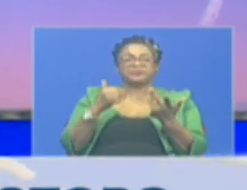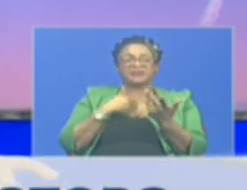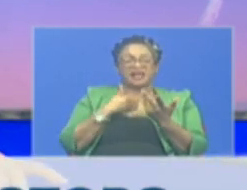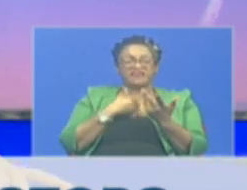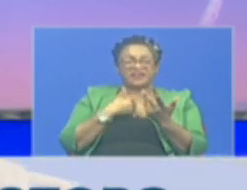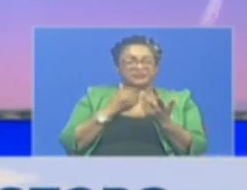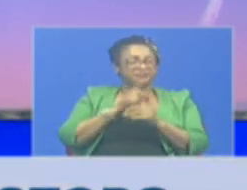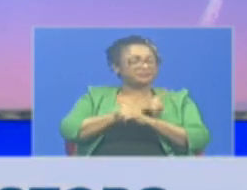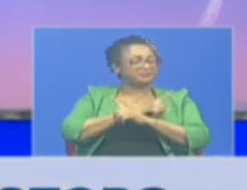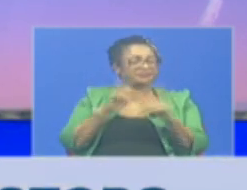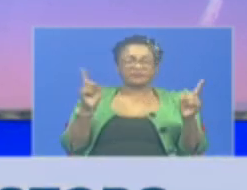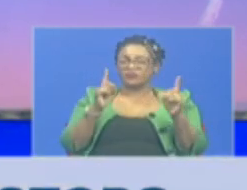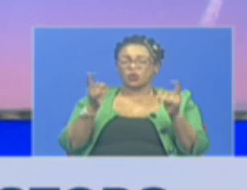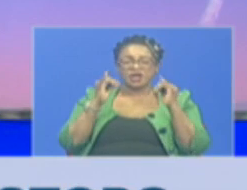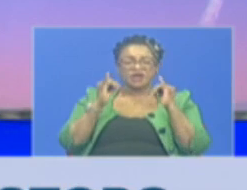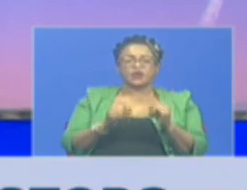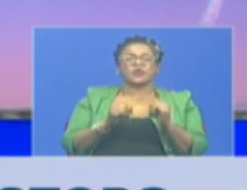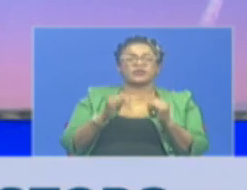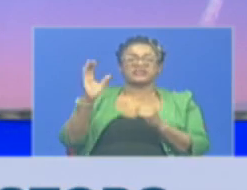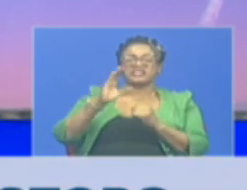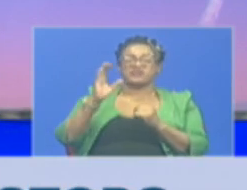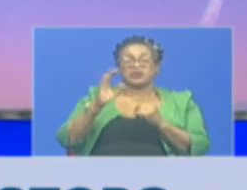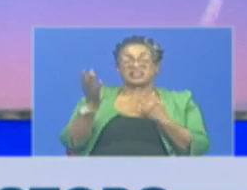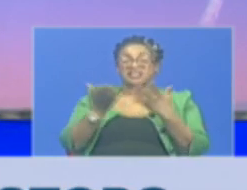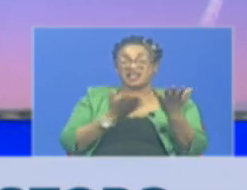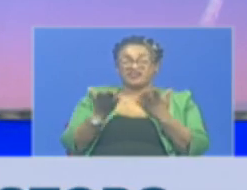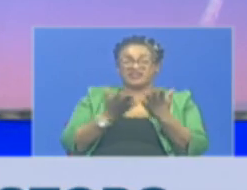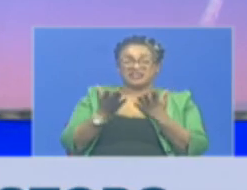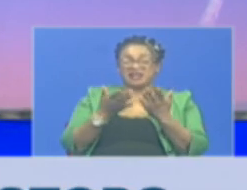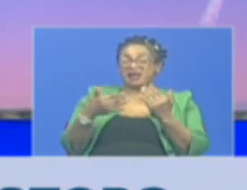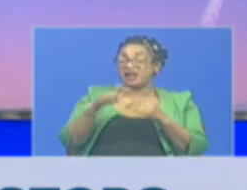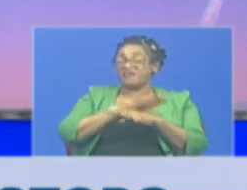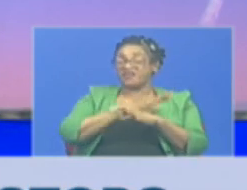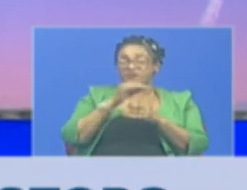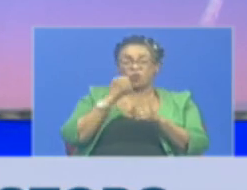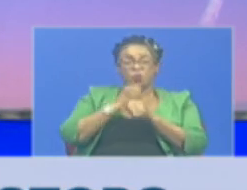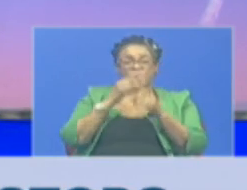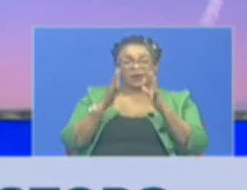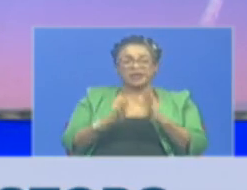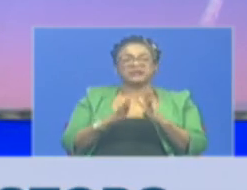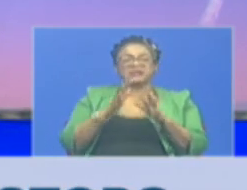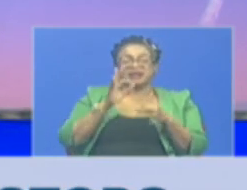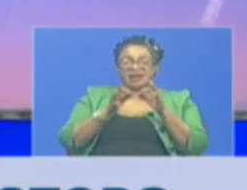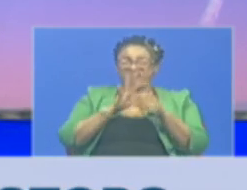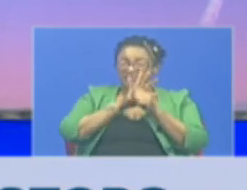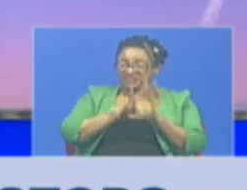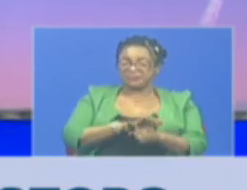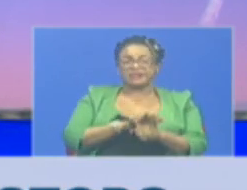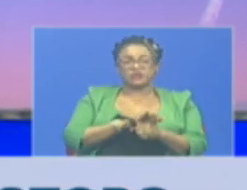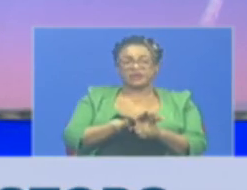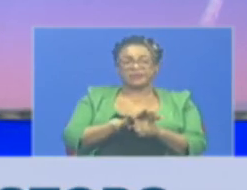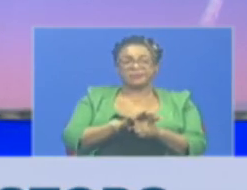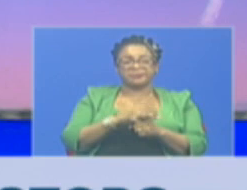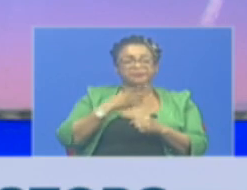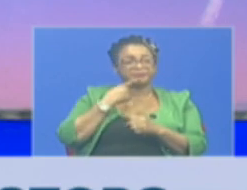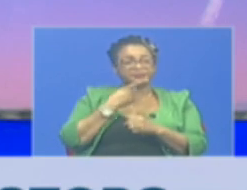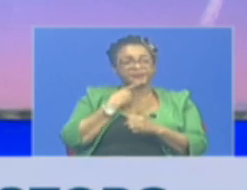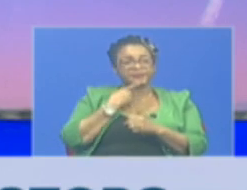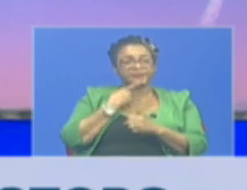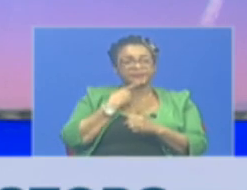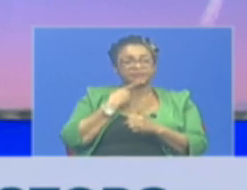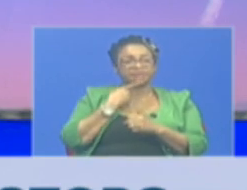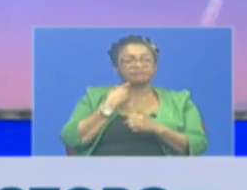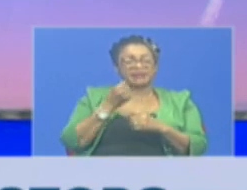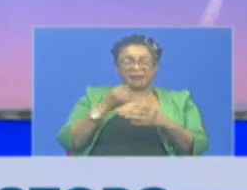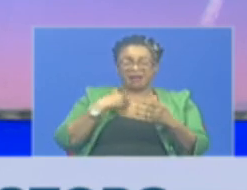renew the comprehensive civil service cover for workers on the front line is discriminatory. They also say that the personal